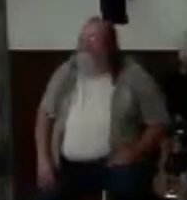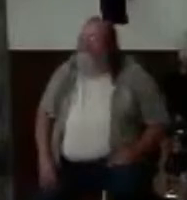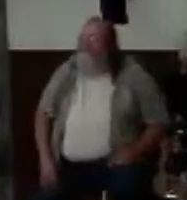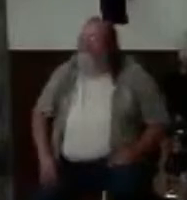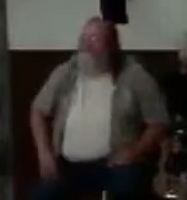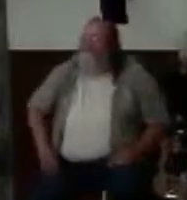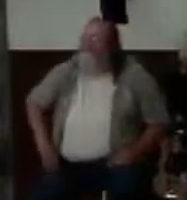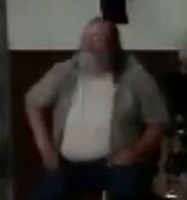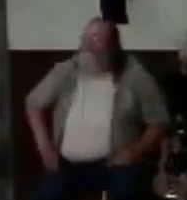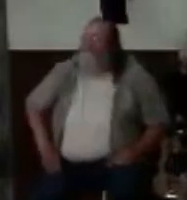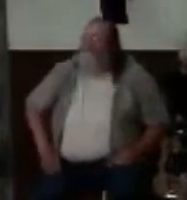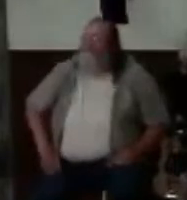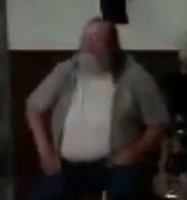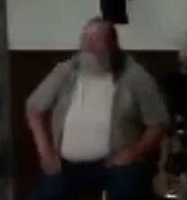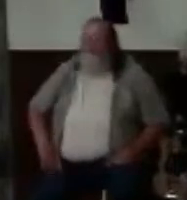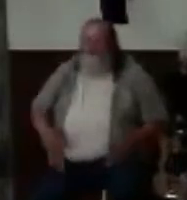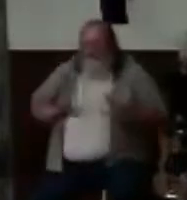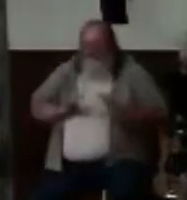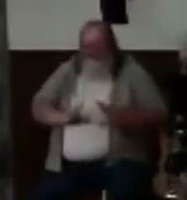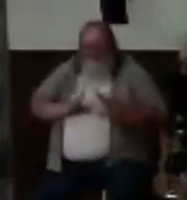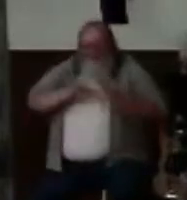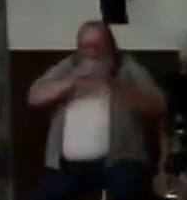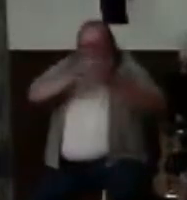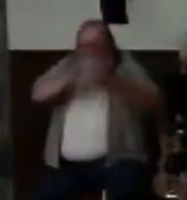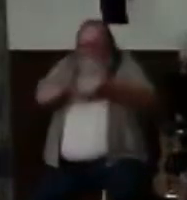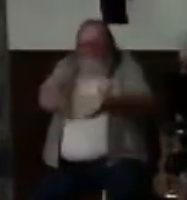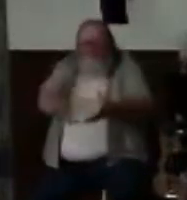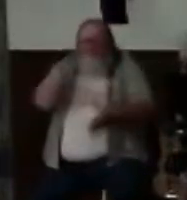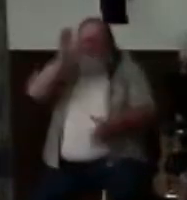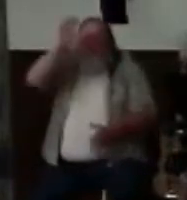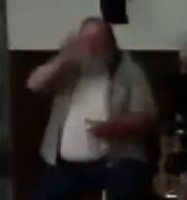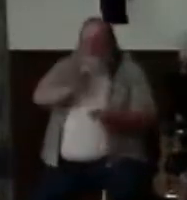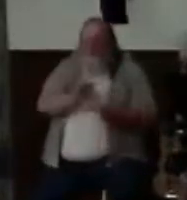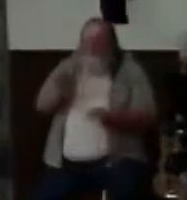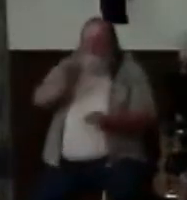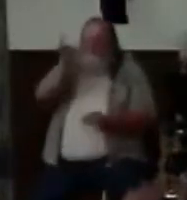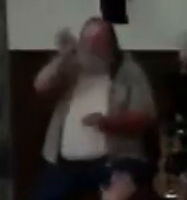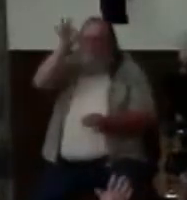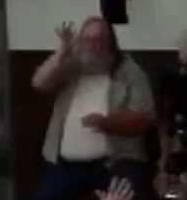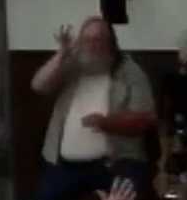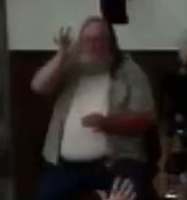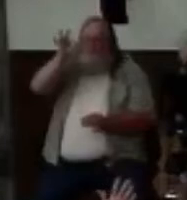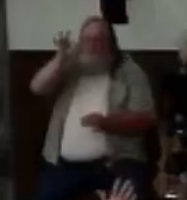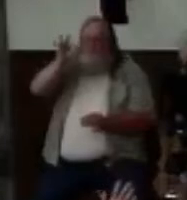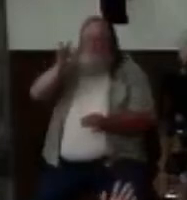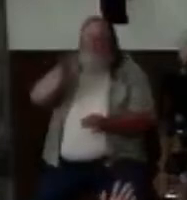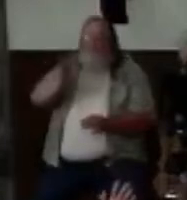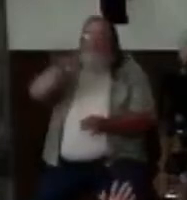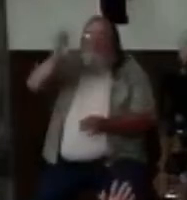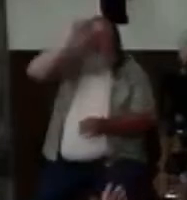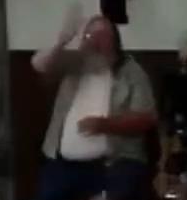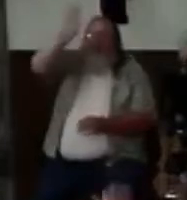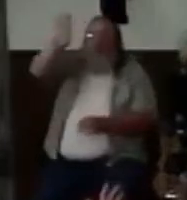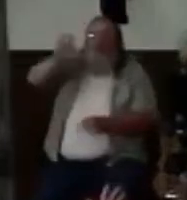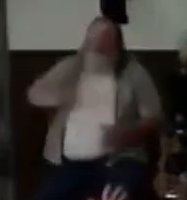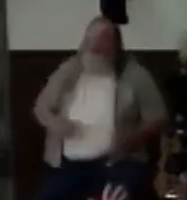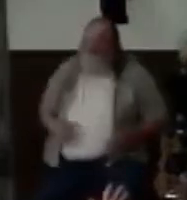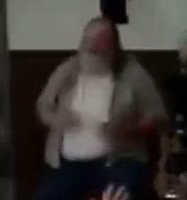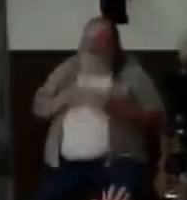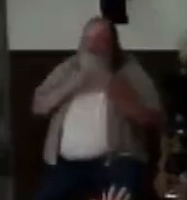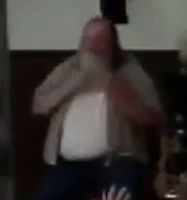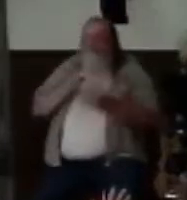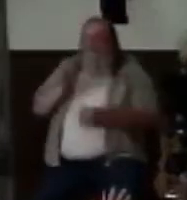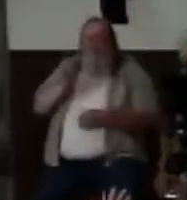day. Pour your spirit out. Jesus, you are the only source of living water. Your Holy Spirit, today I need